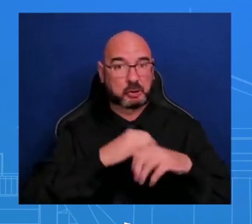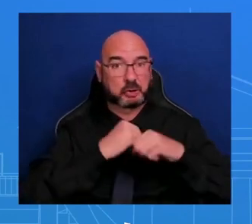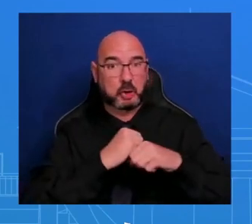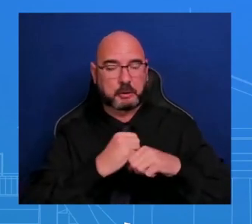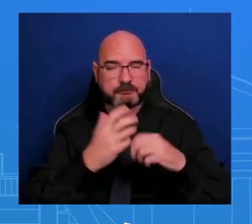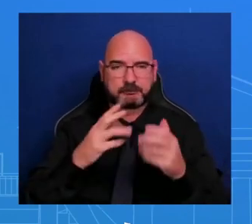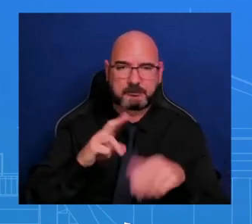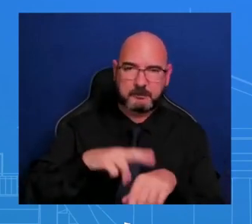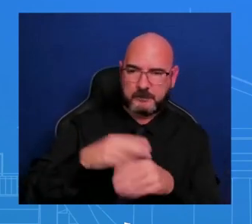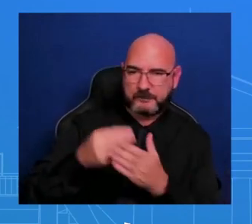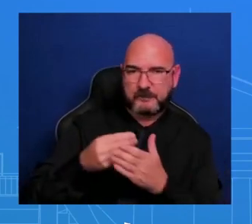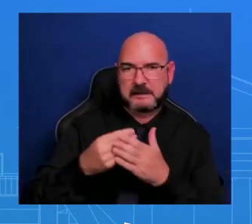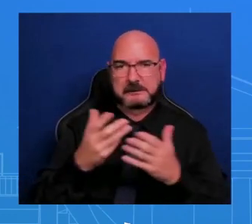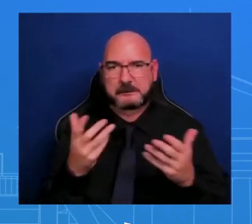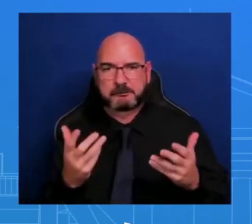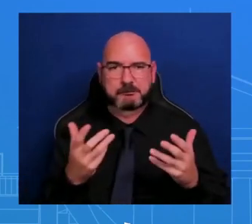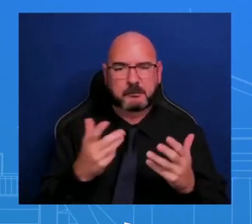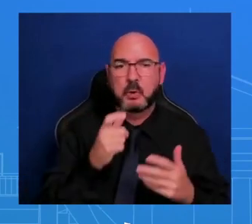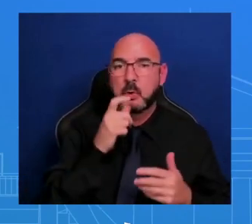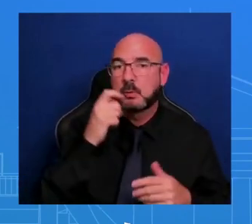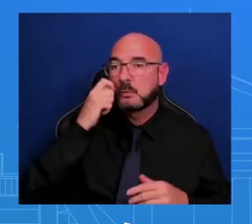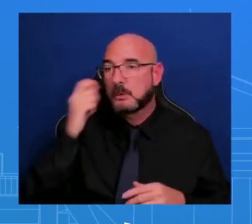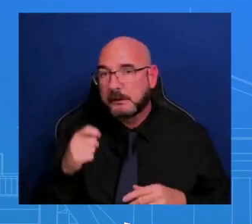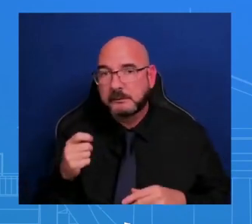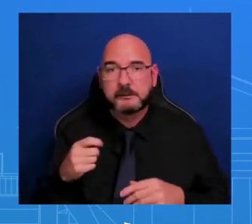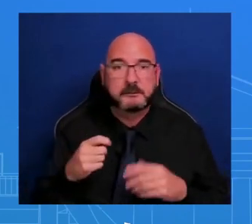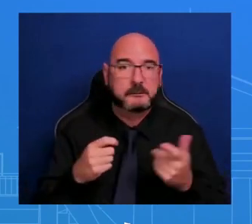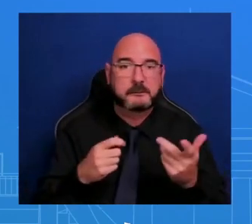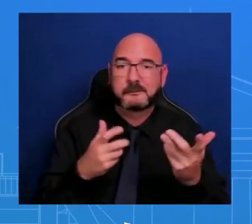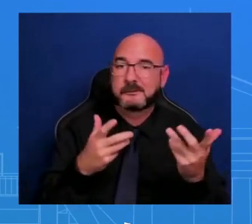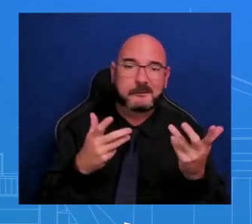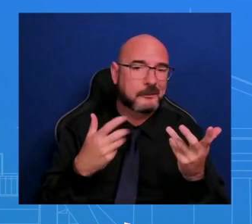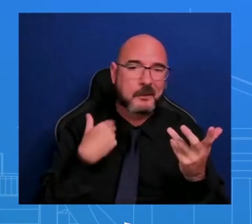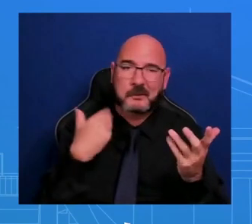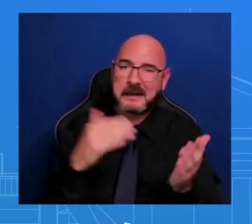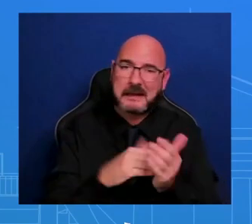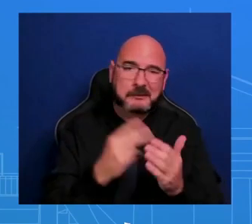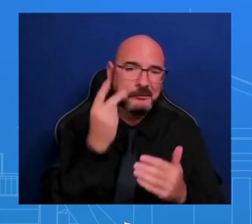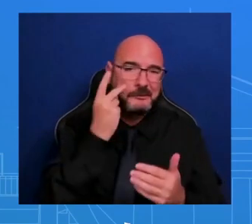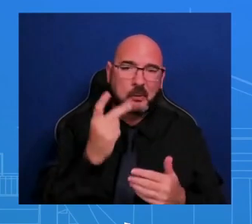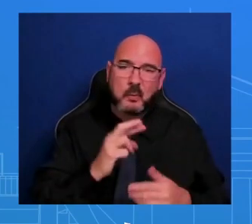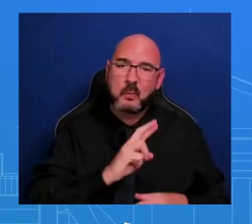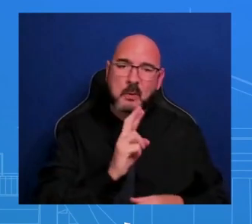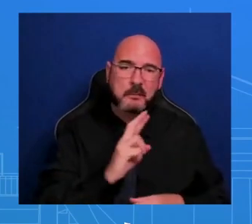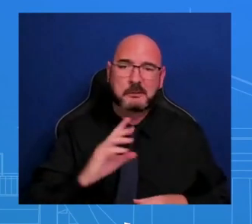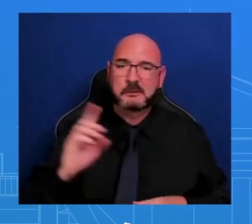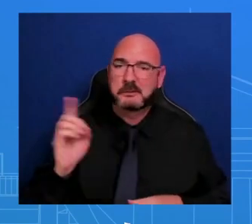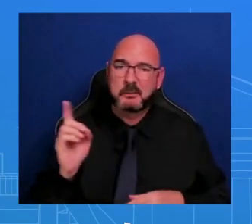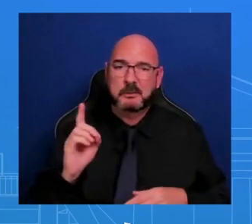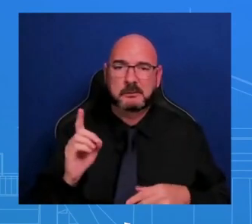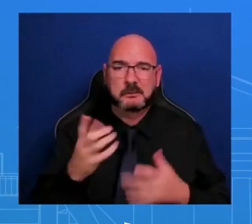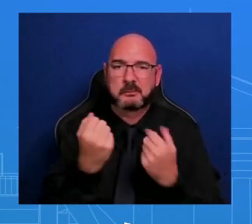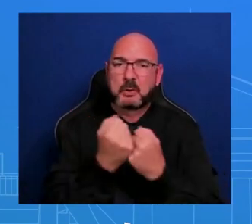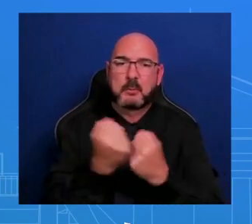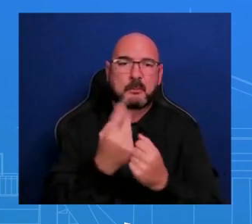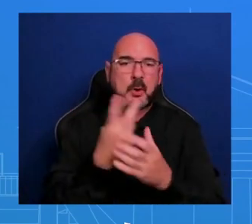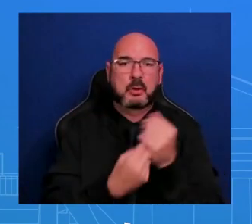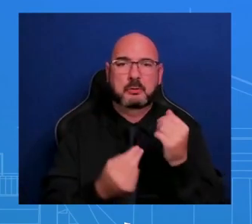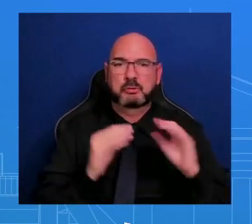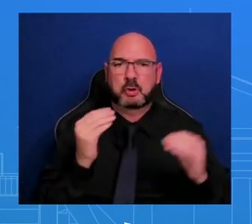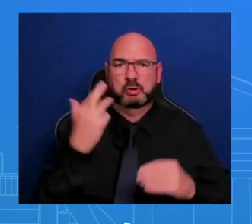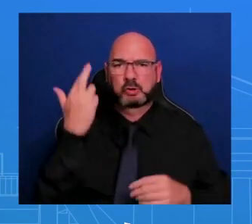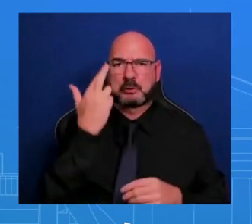we've seen bipartisan support. We don't believe there should not be a reason for Congress to move forward with that. Once we get the